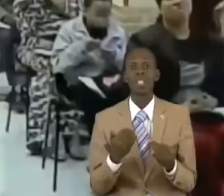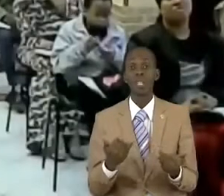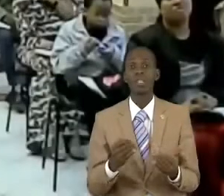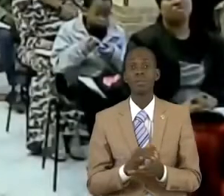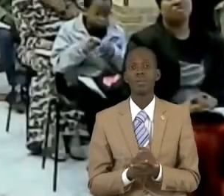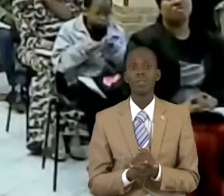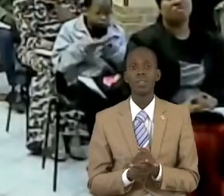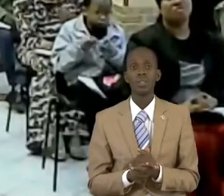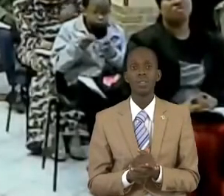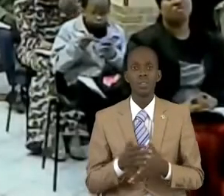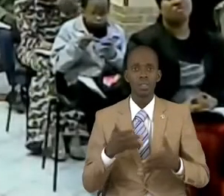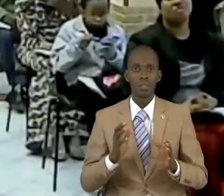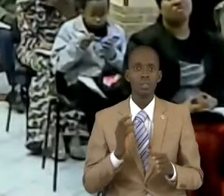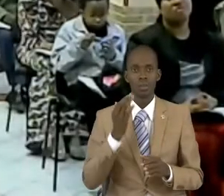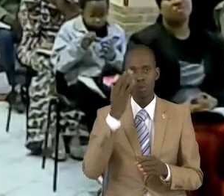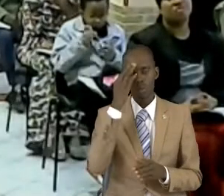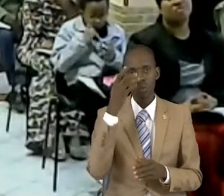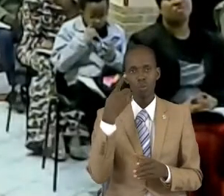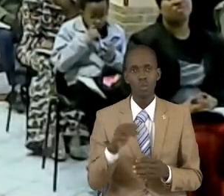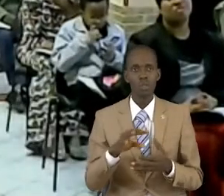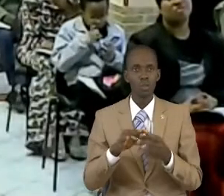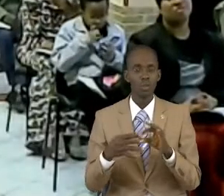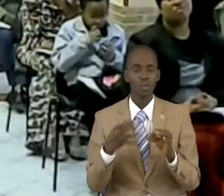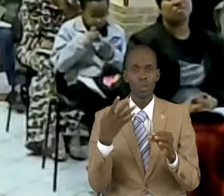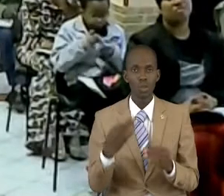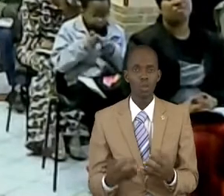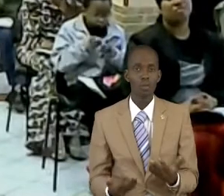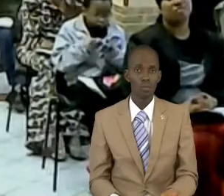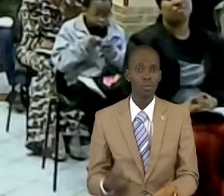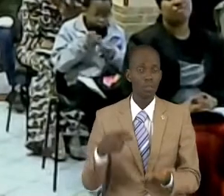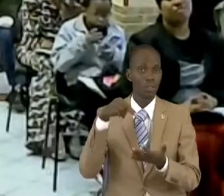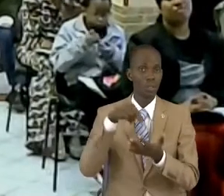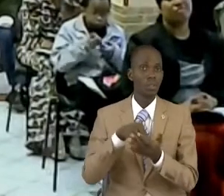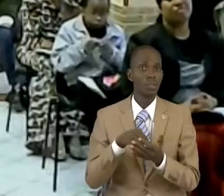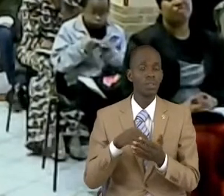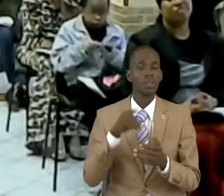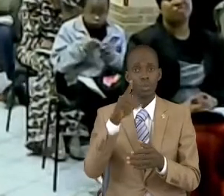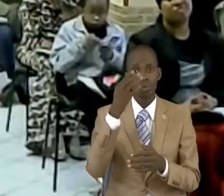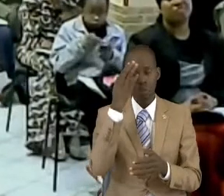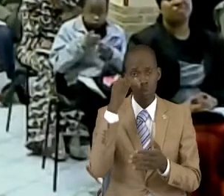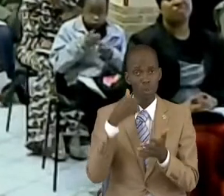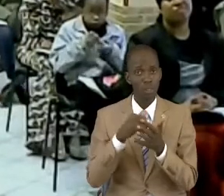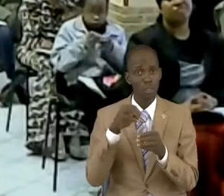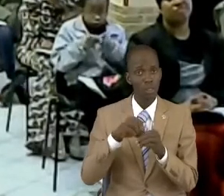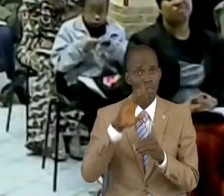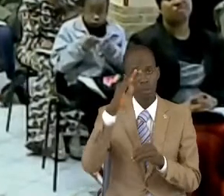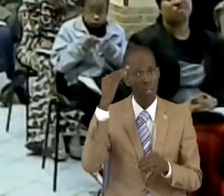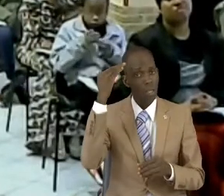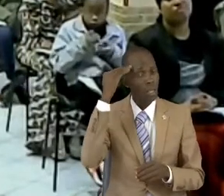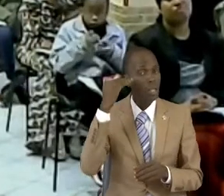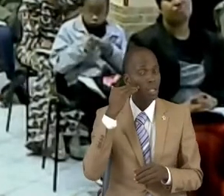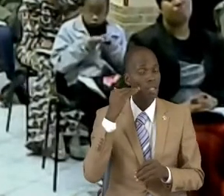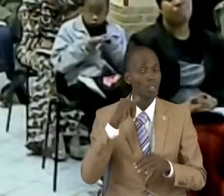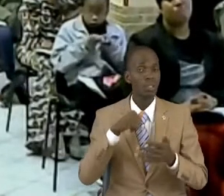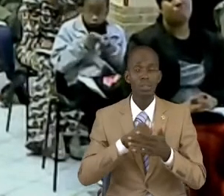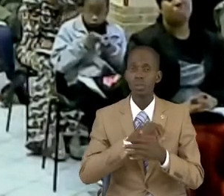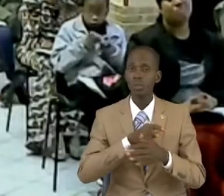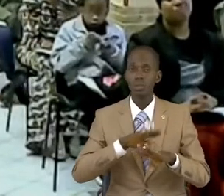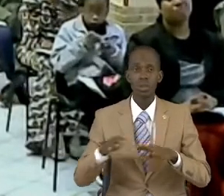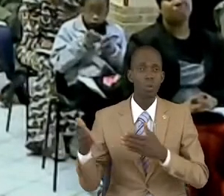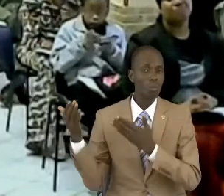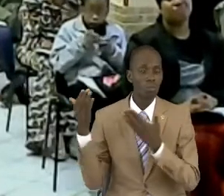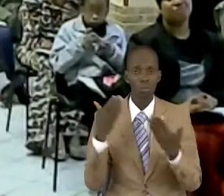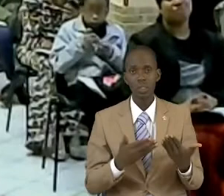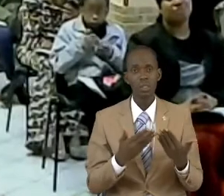know the story of the resurrection in the head, that doesn't bring regeneration. If you just know